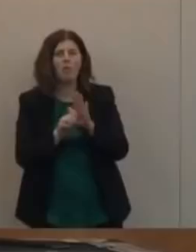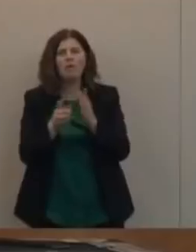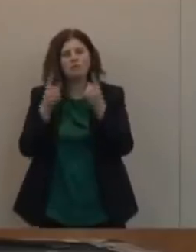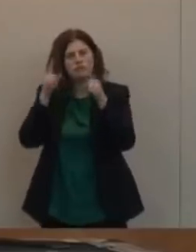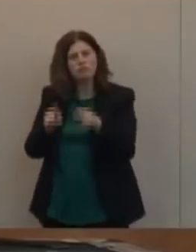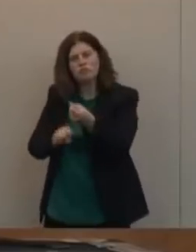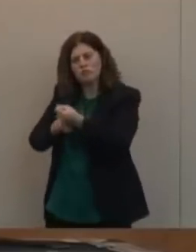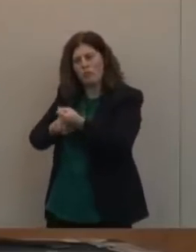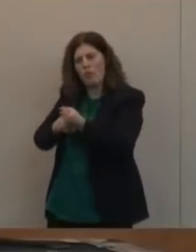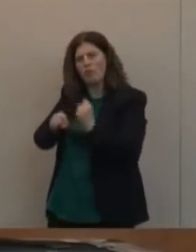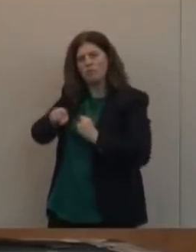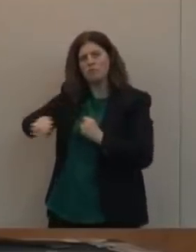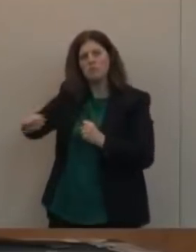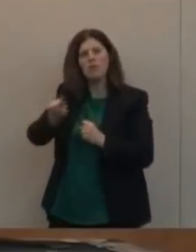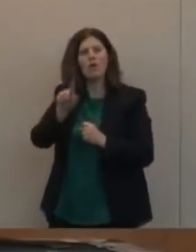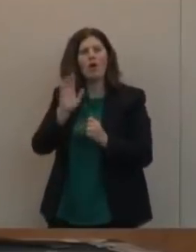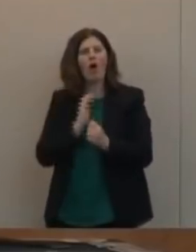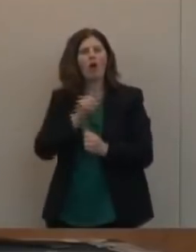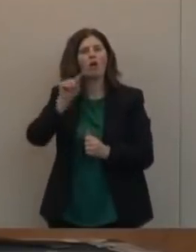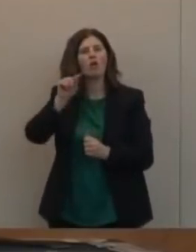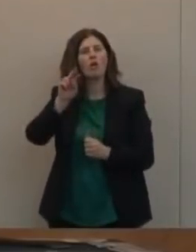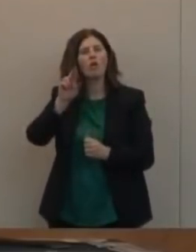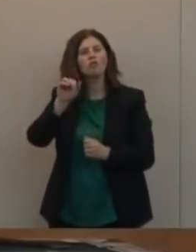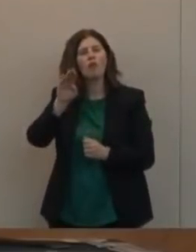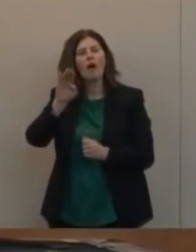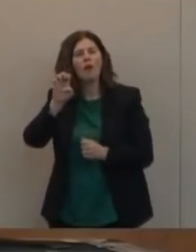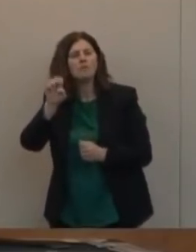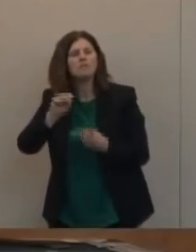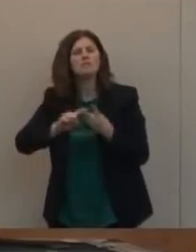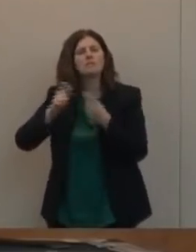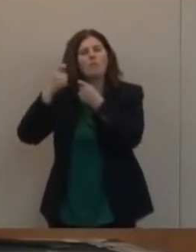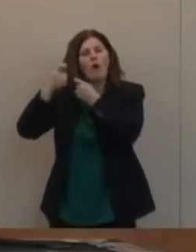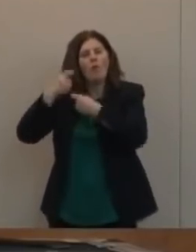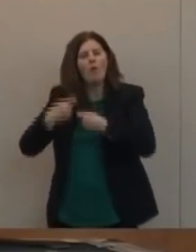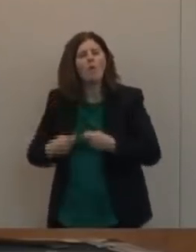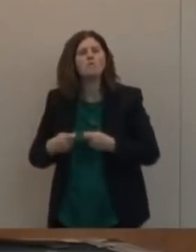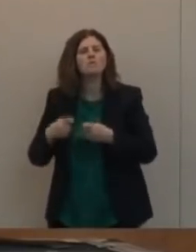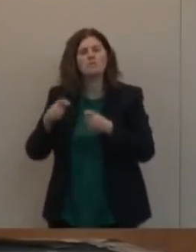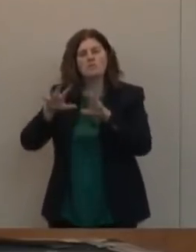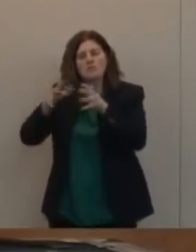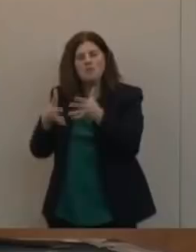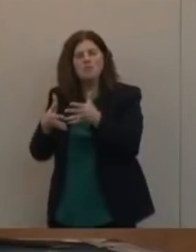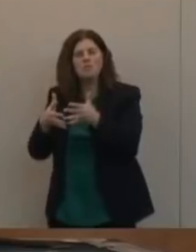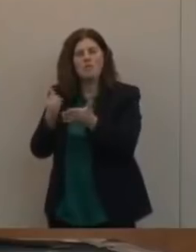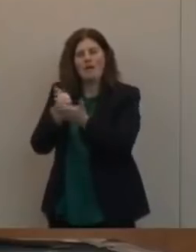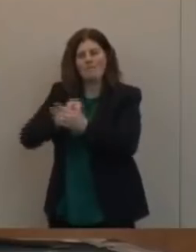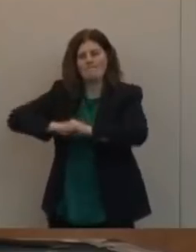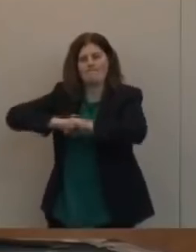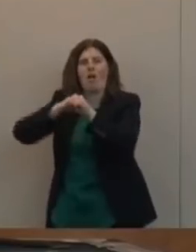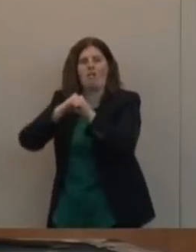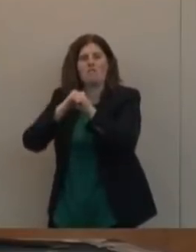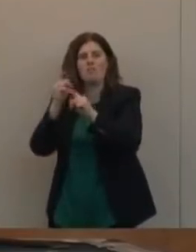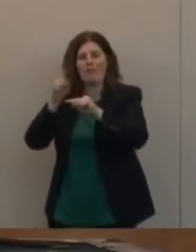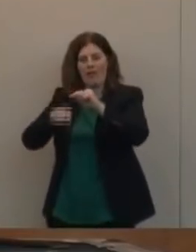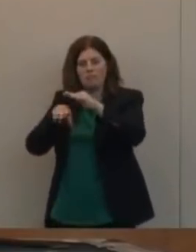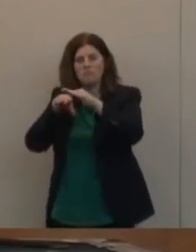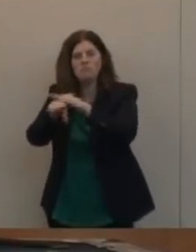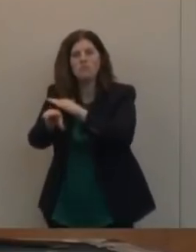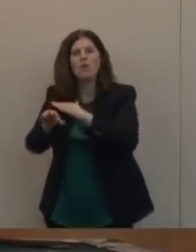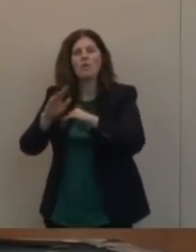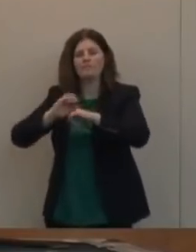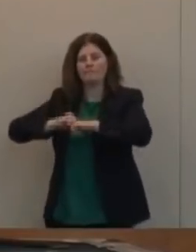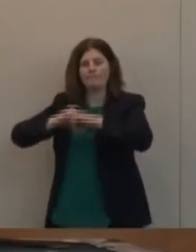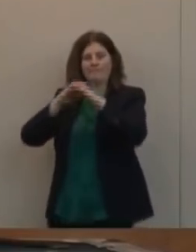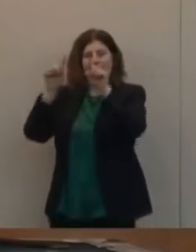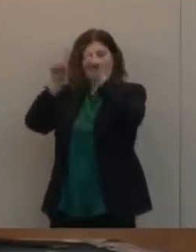many of our tribal communities and pueblos in particular to also block where where travelers can go and put up signage